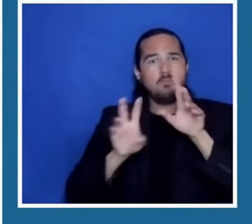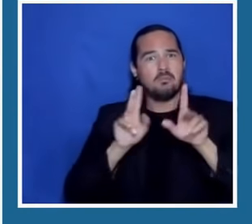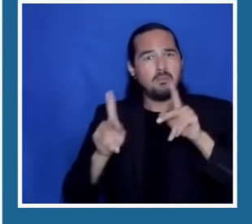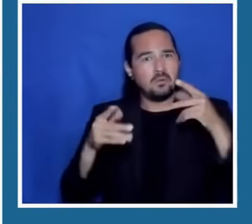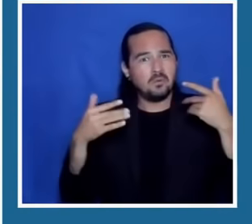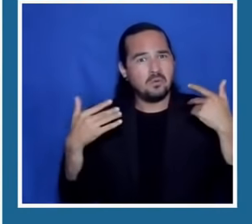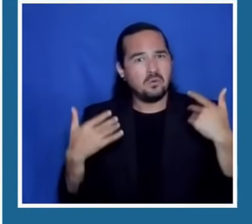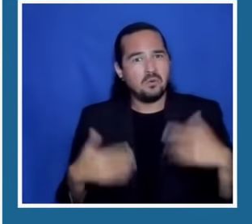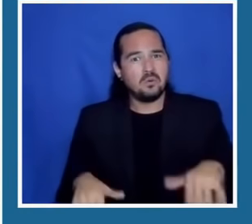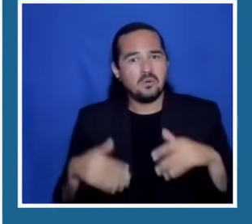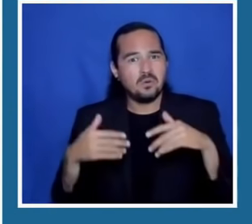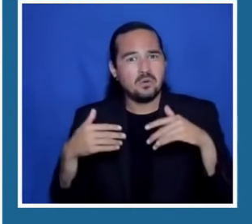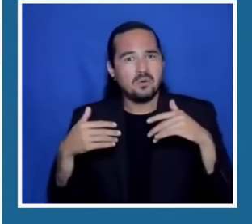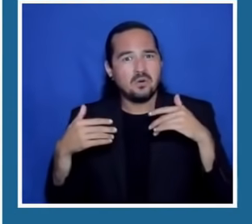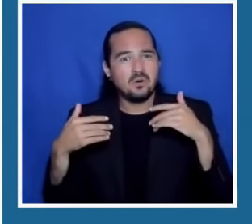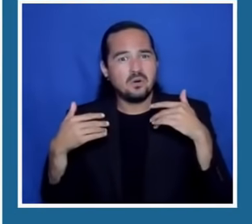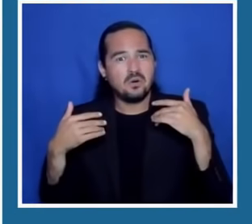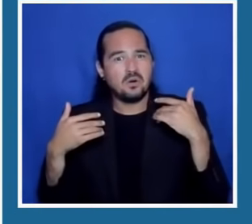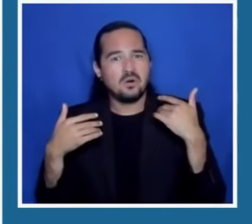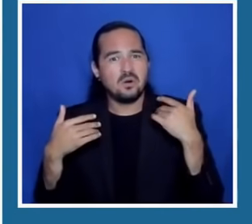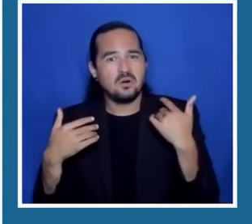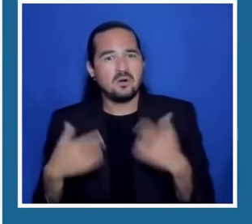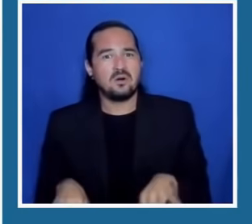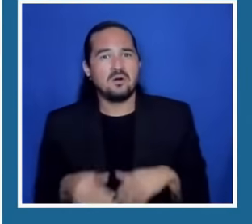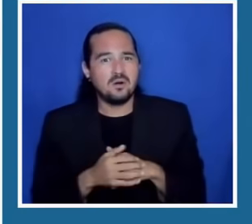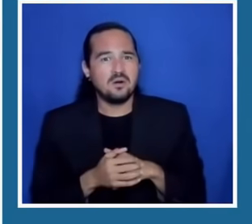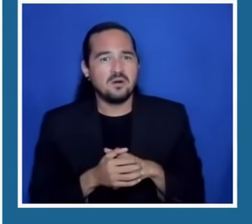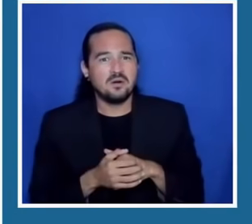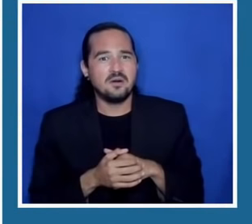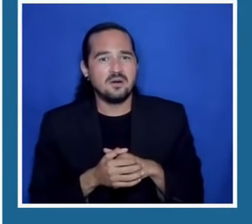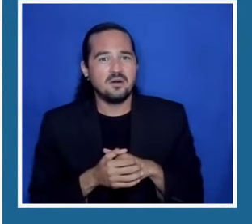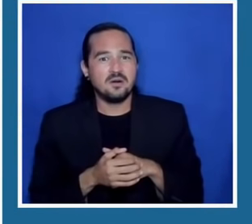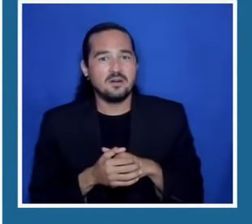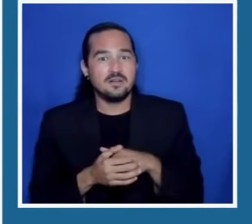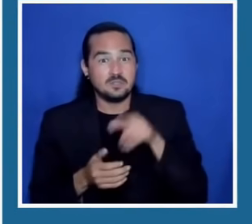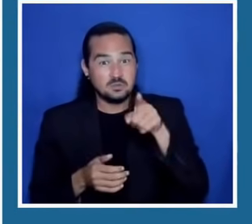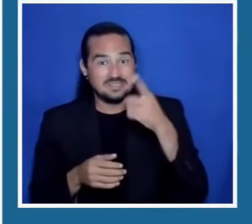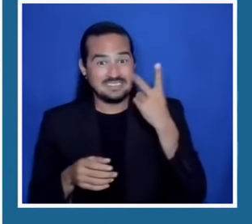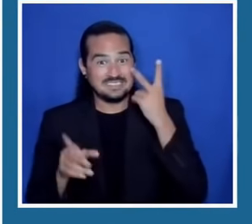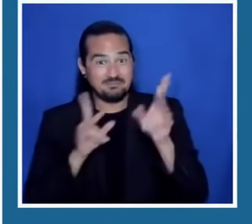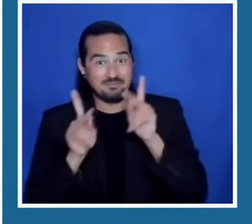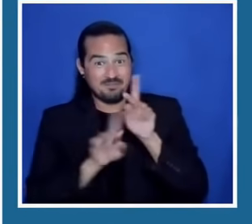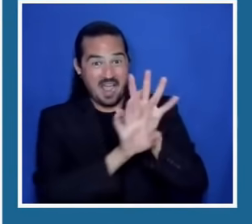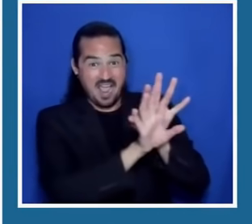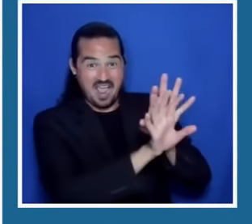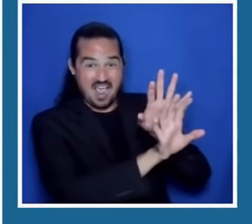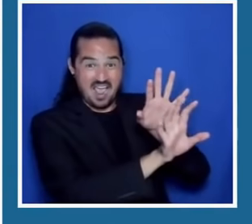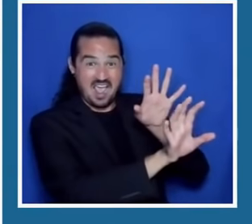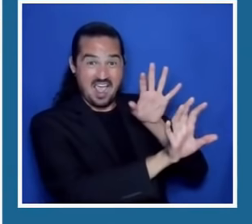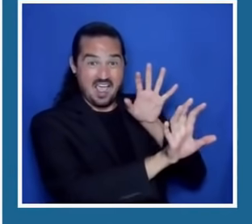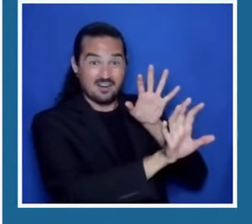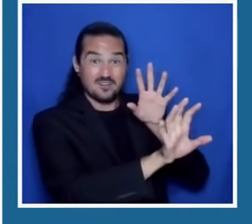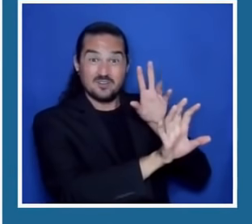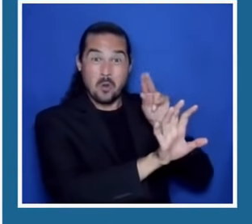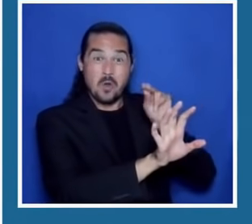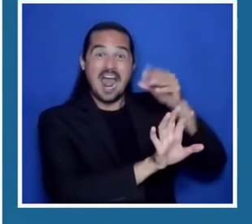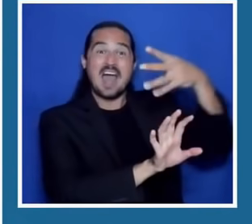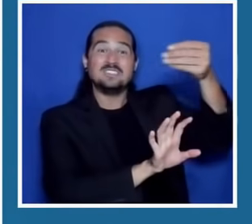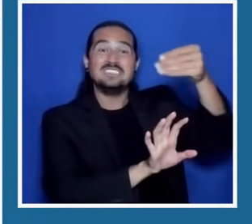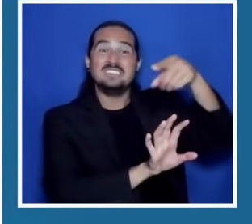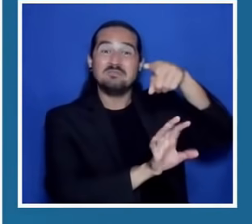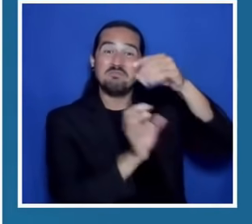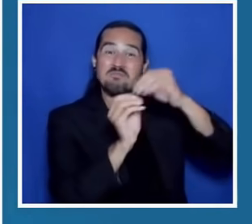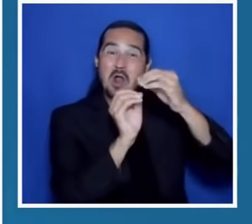There are a lot more than you saw than the folks just out there celebrating the fact that President